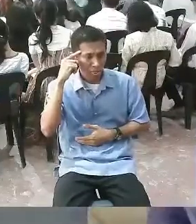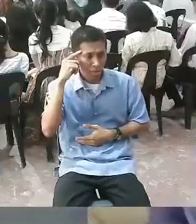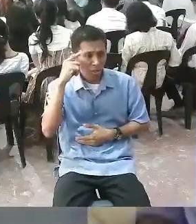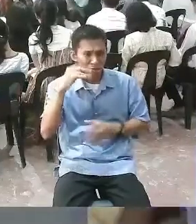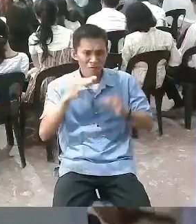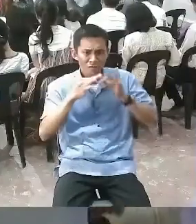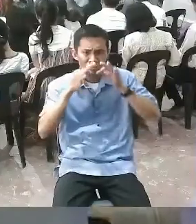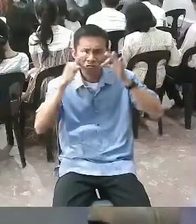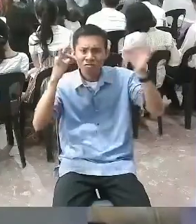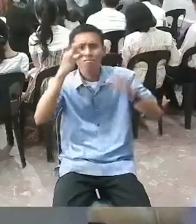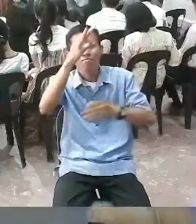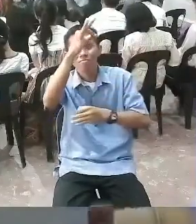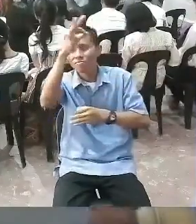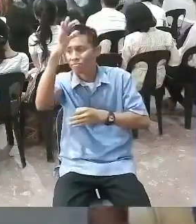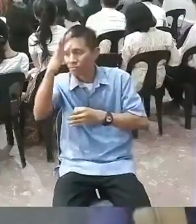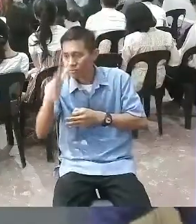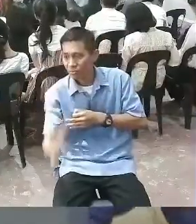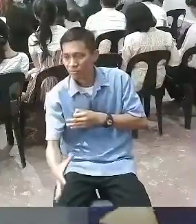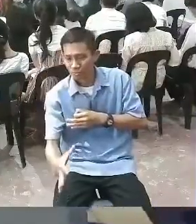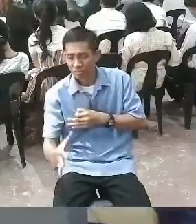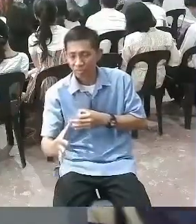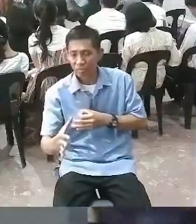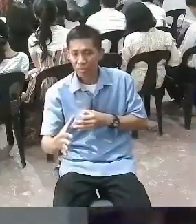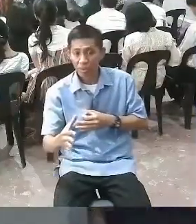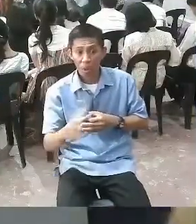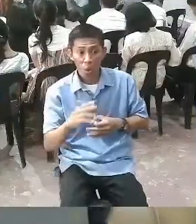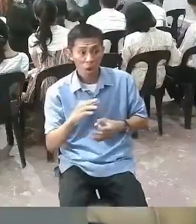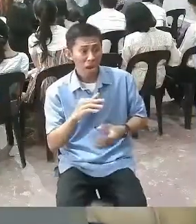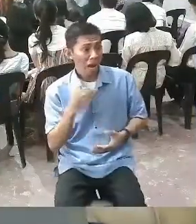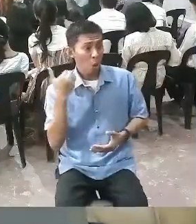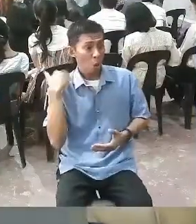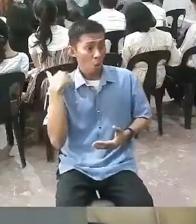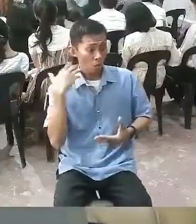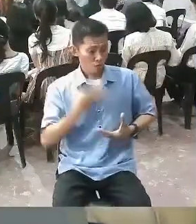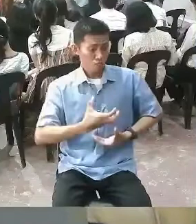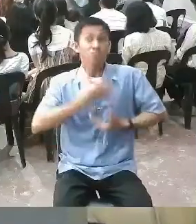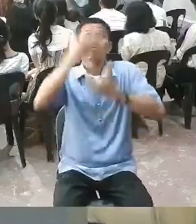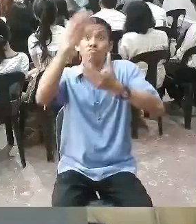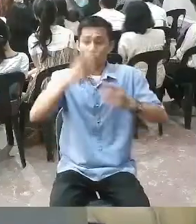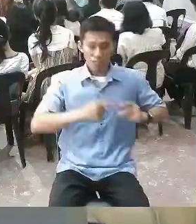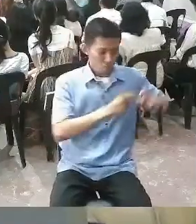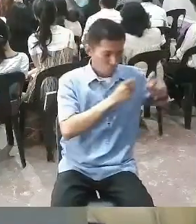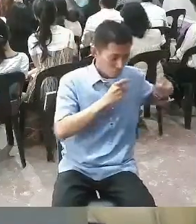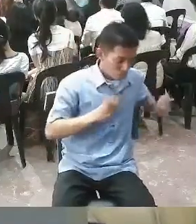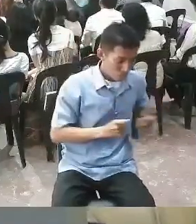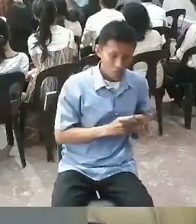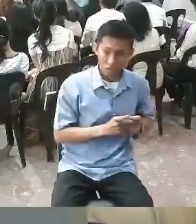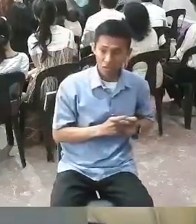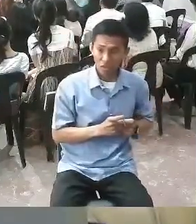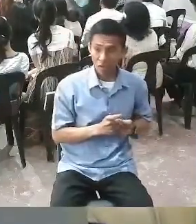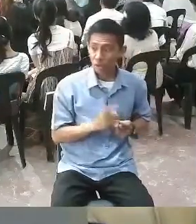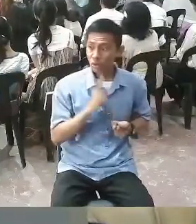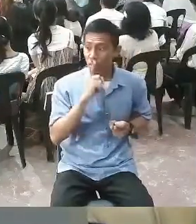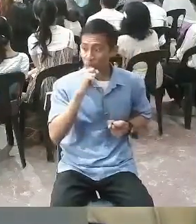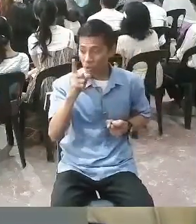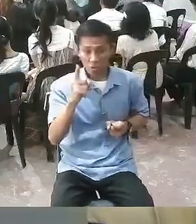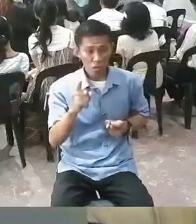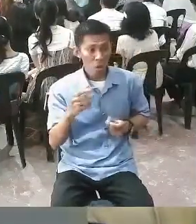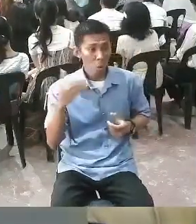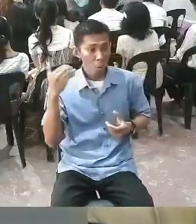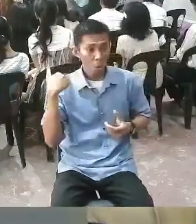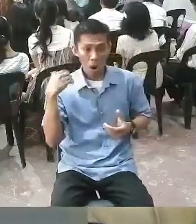preacher said one time that unconfessed sin is unforgiven